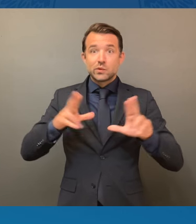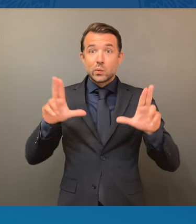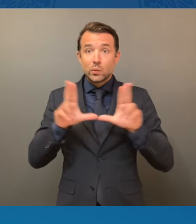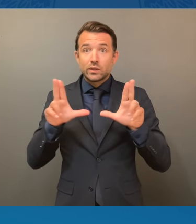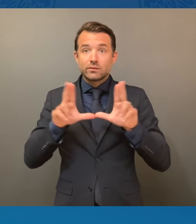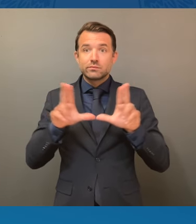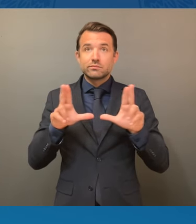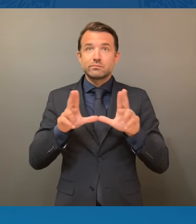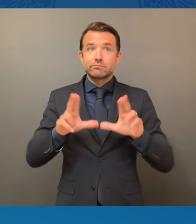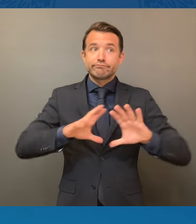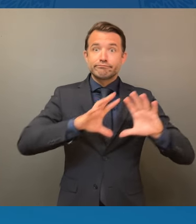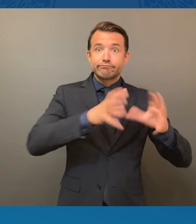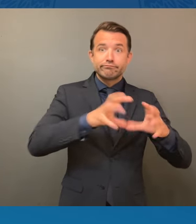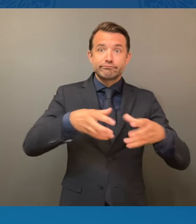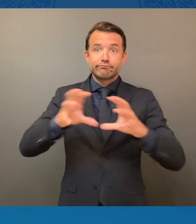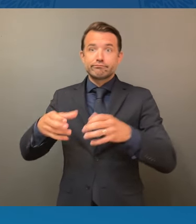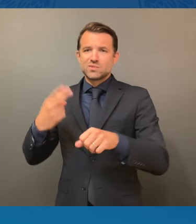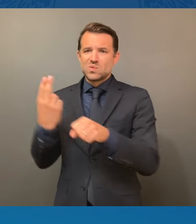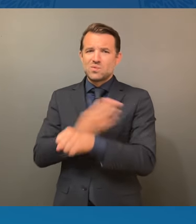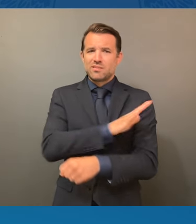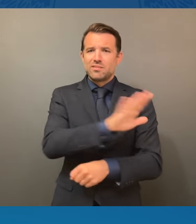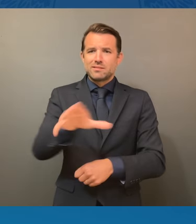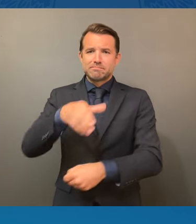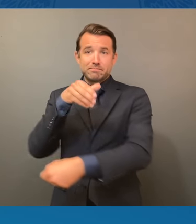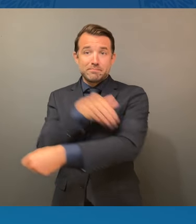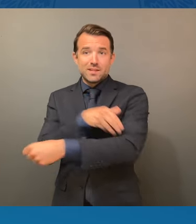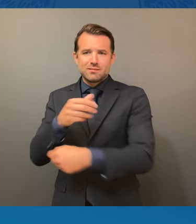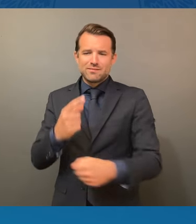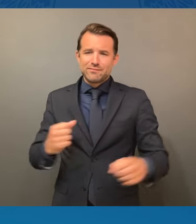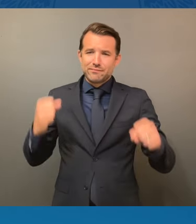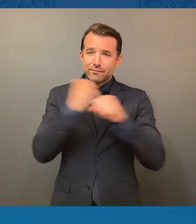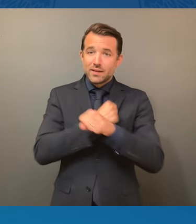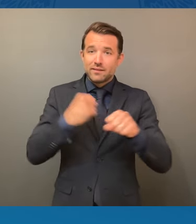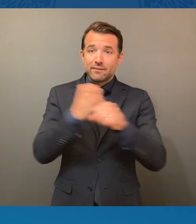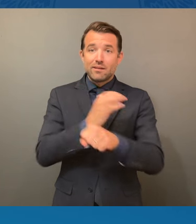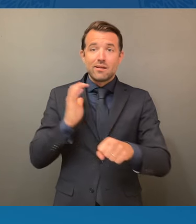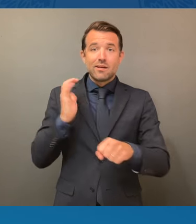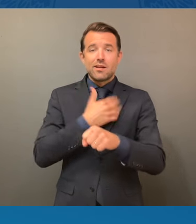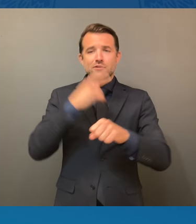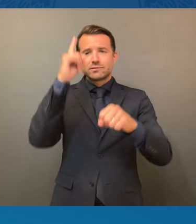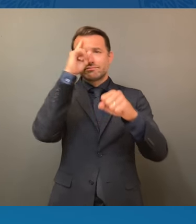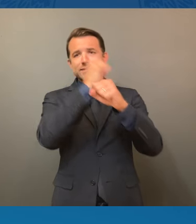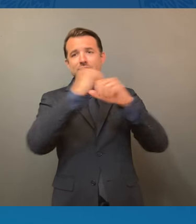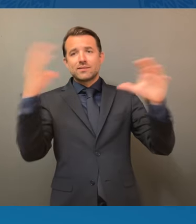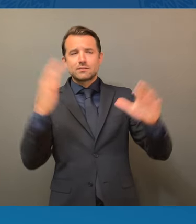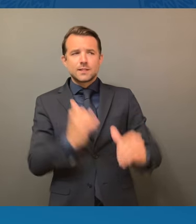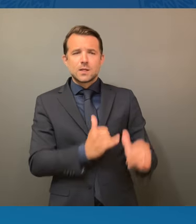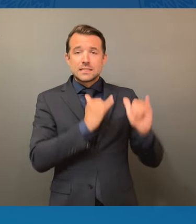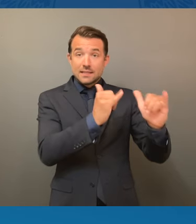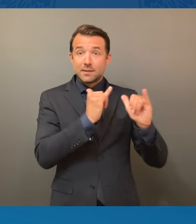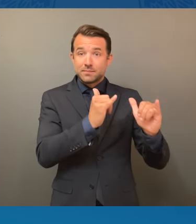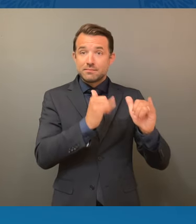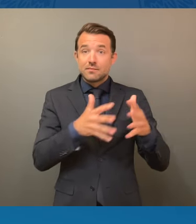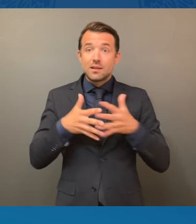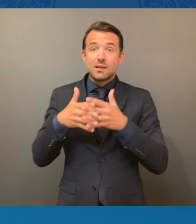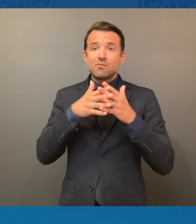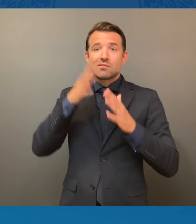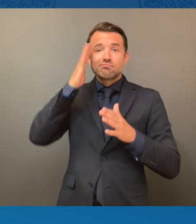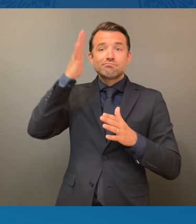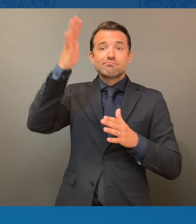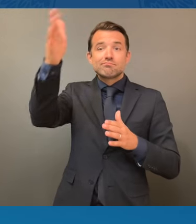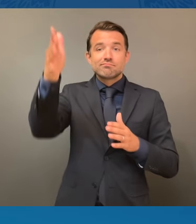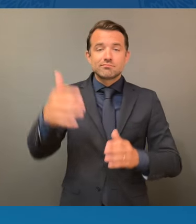power to fight for our shared vision of America. And as I often will refer to